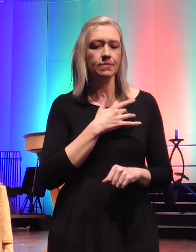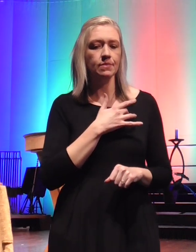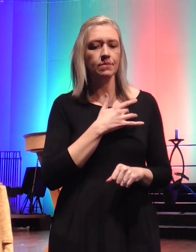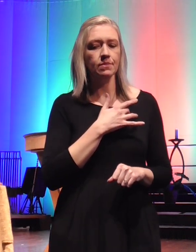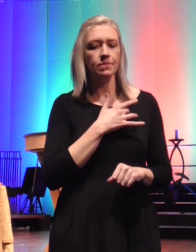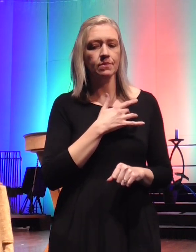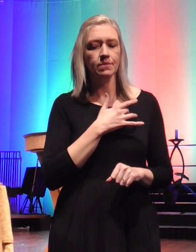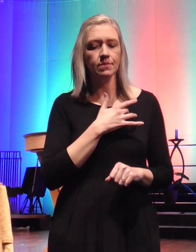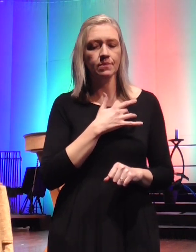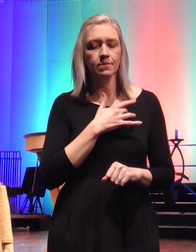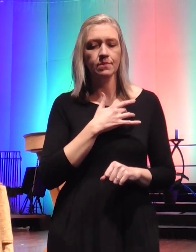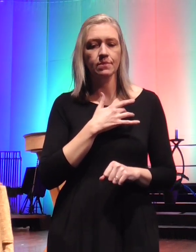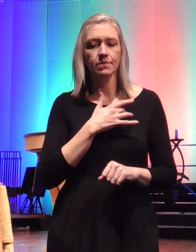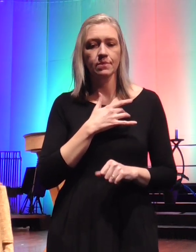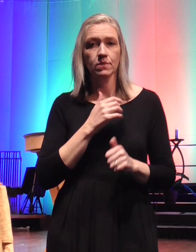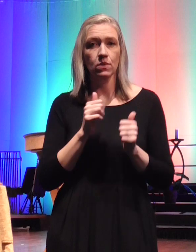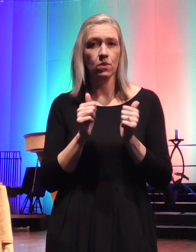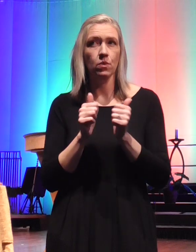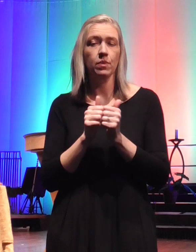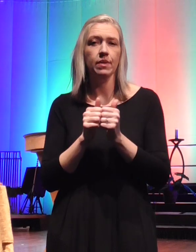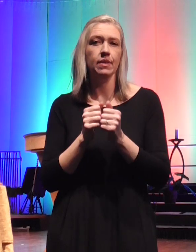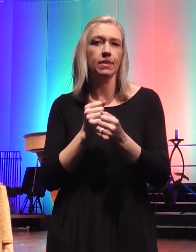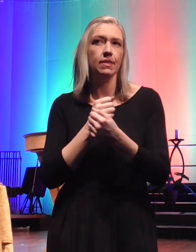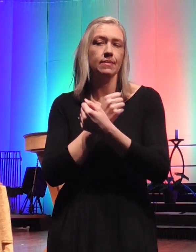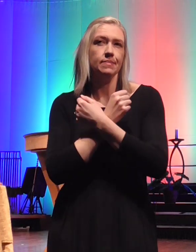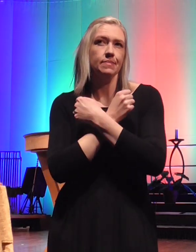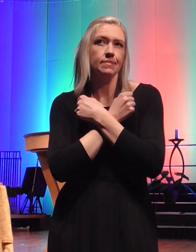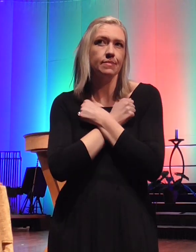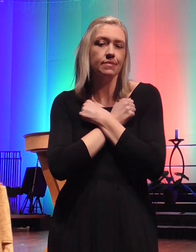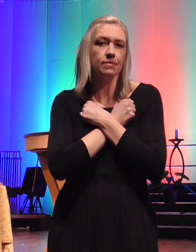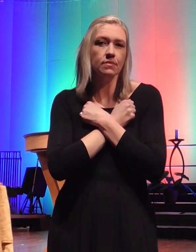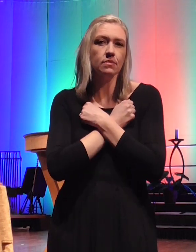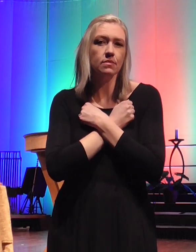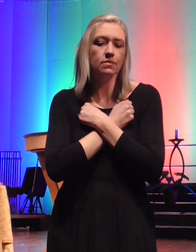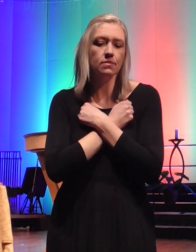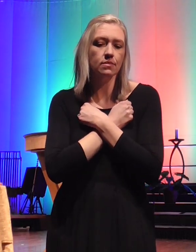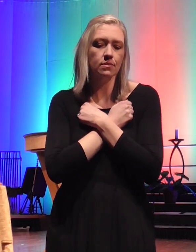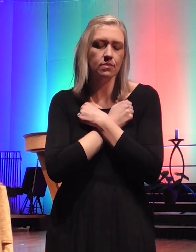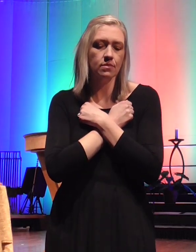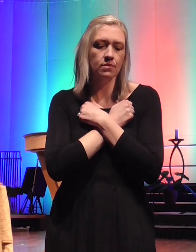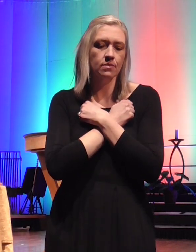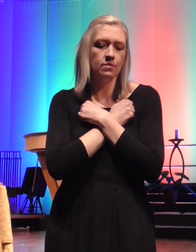heart with love.